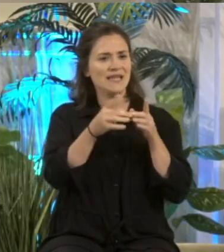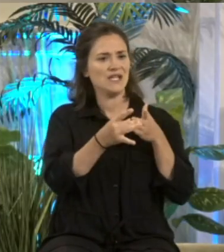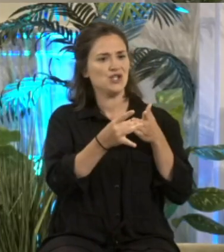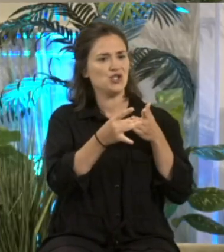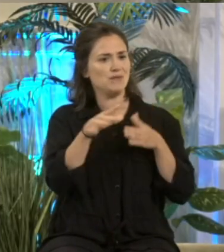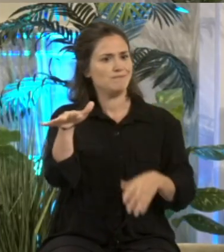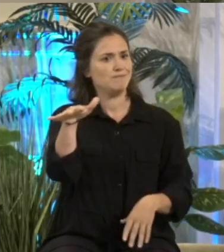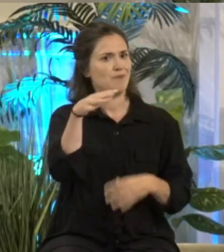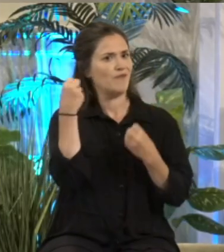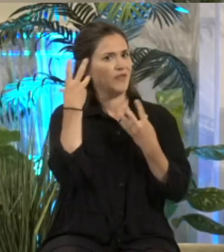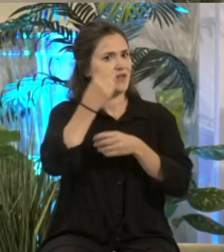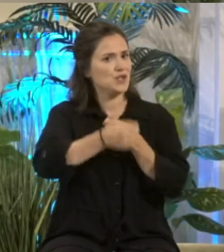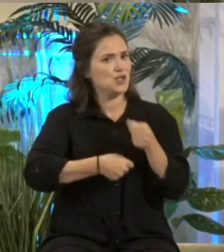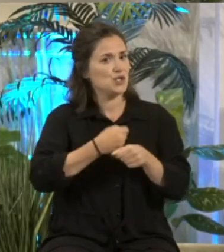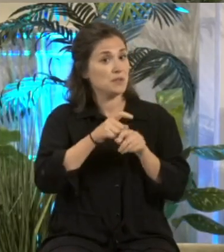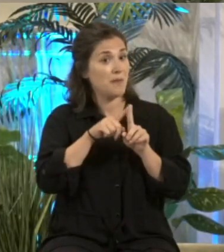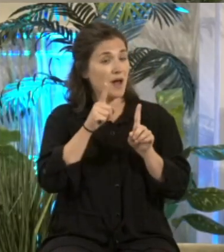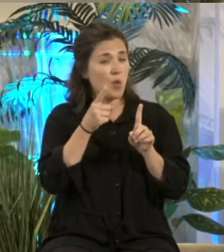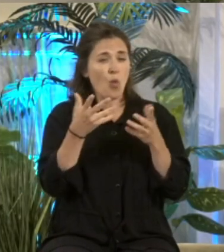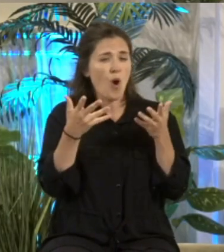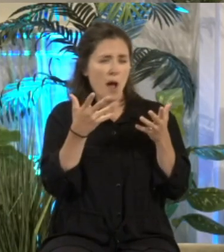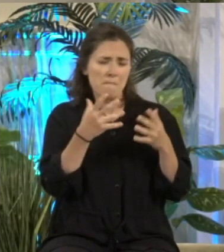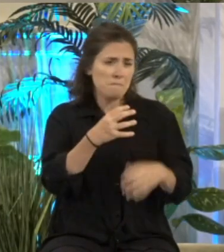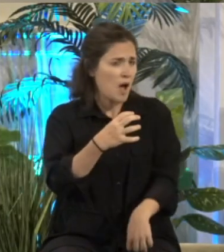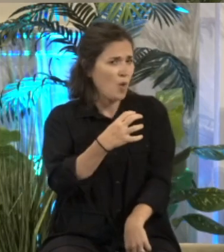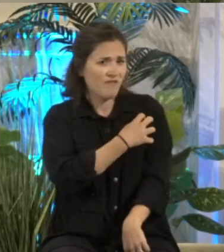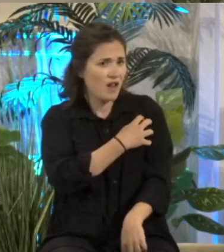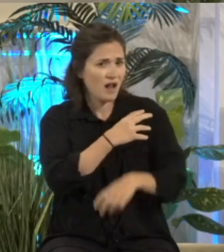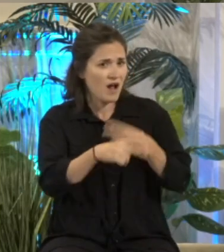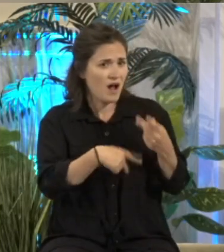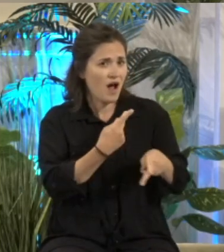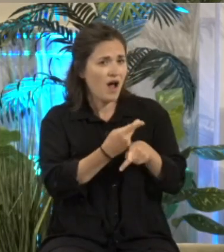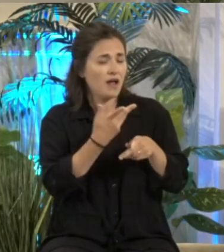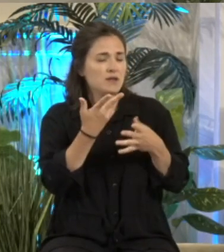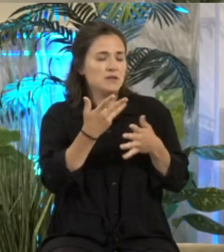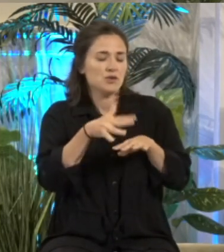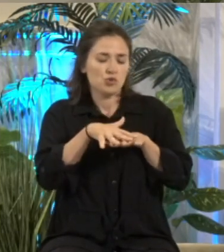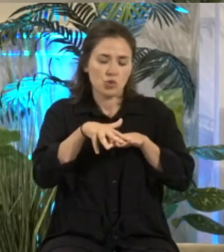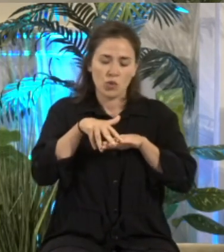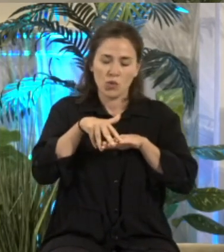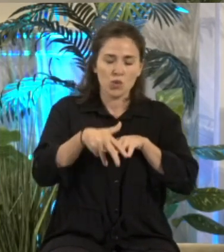are the ones that transform lives because they're rooted in love.